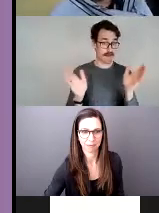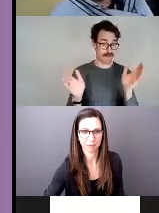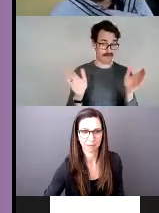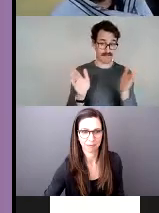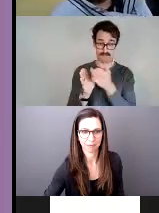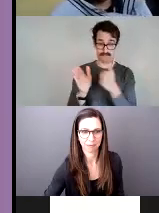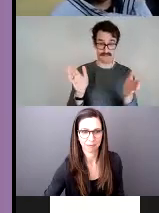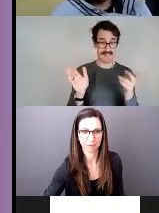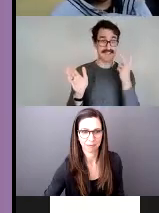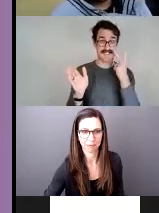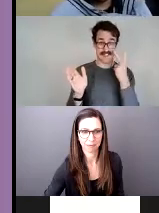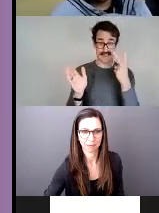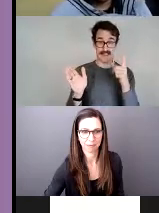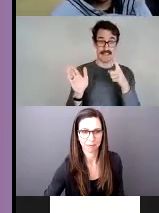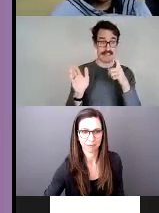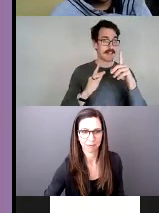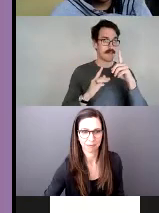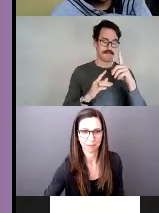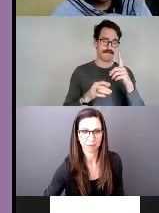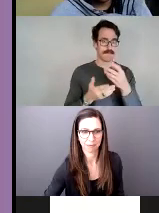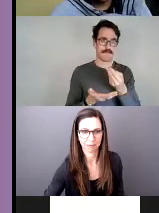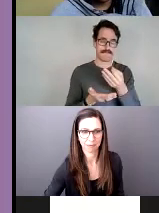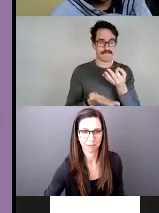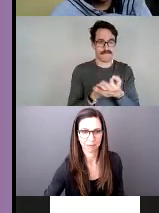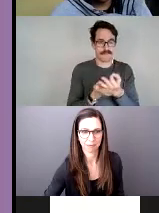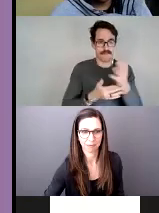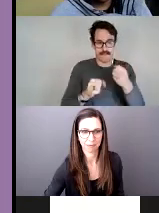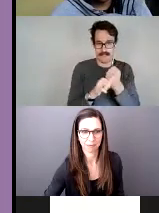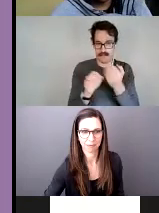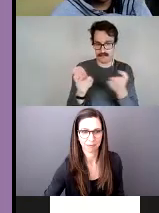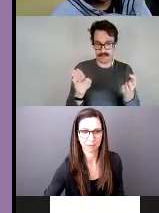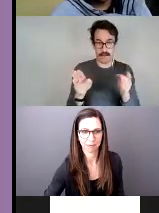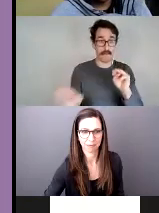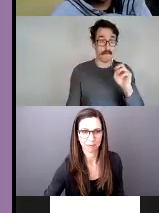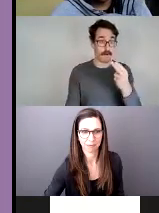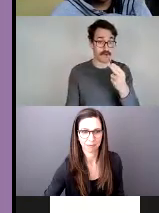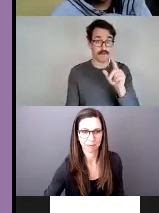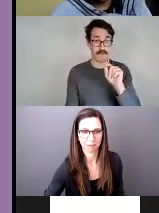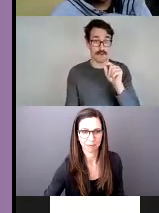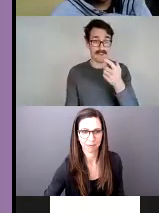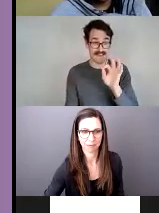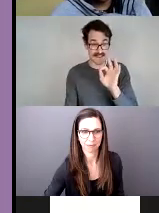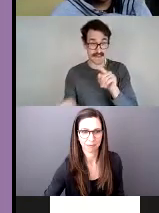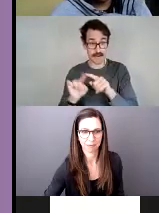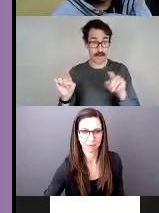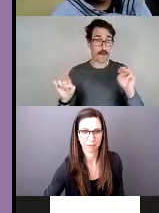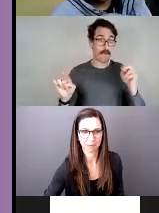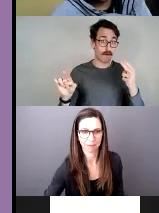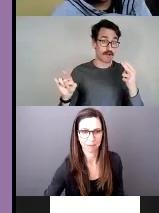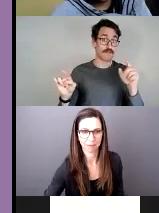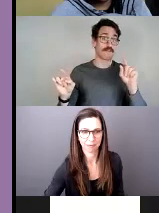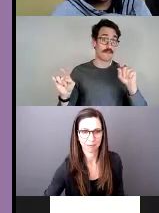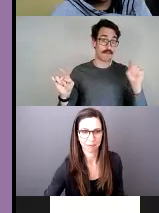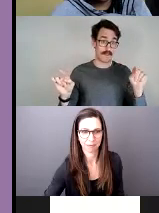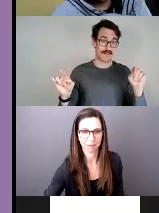first fiscal year, so March to May of 2019 versus March to May of 2020, you